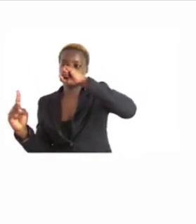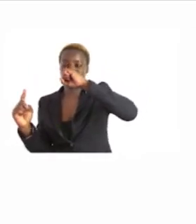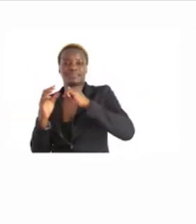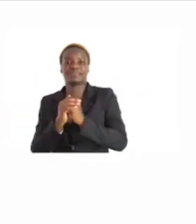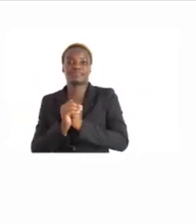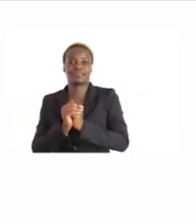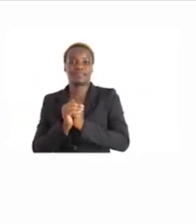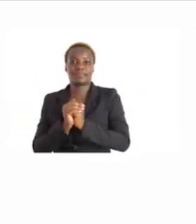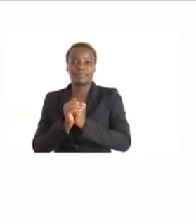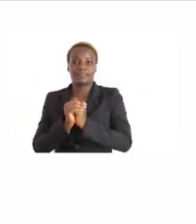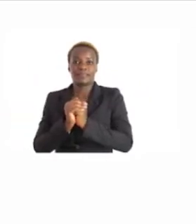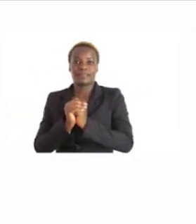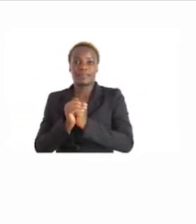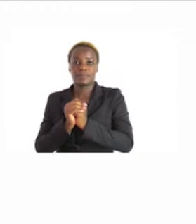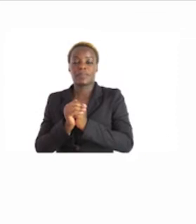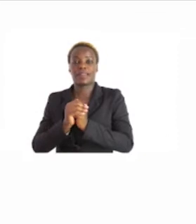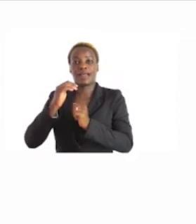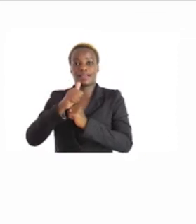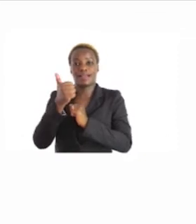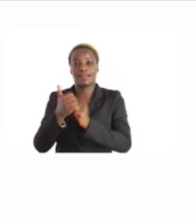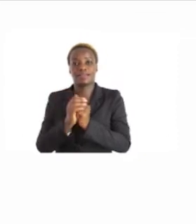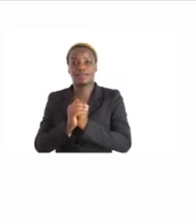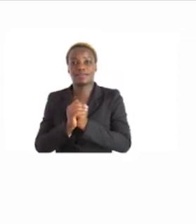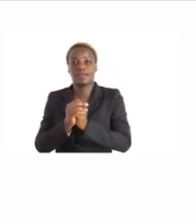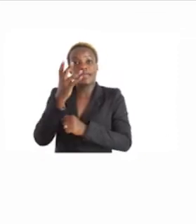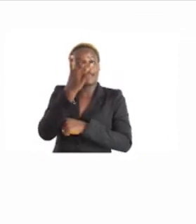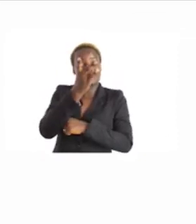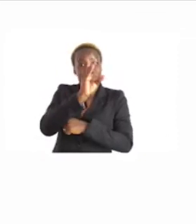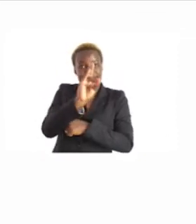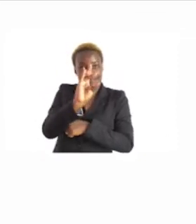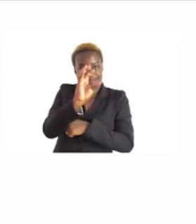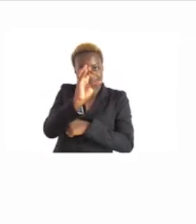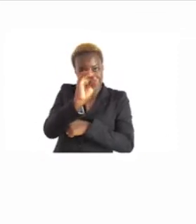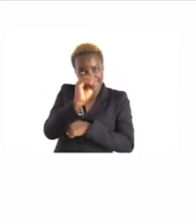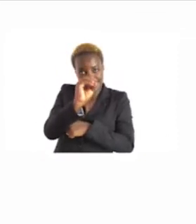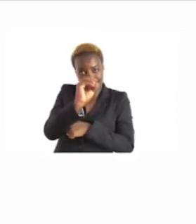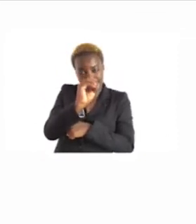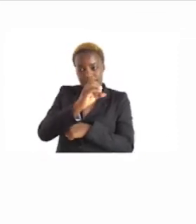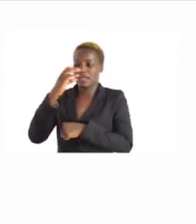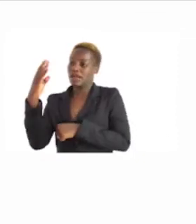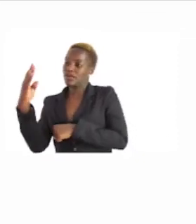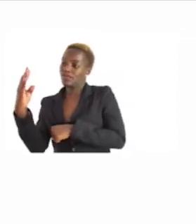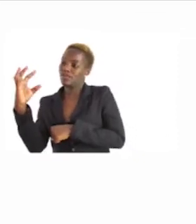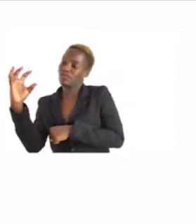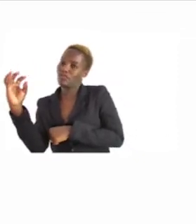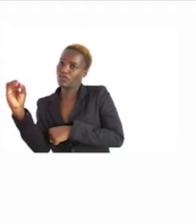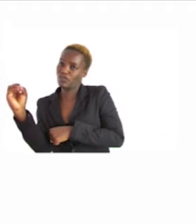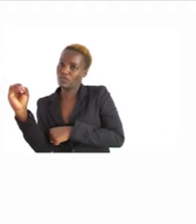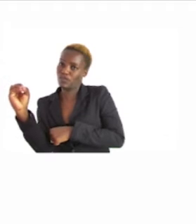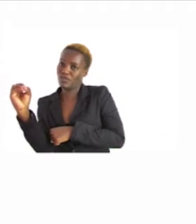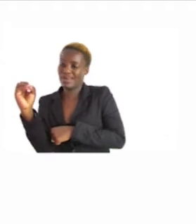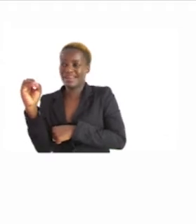number. Let's look at the next one. Between 70 and a 40. First of all, if you